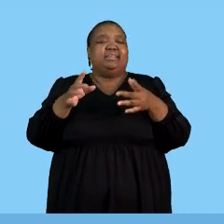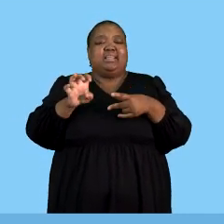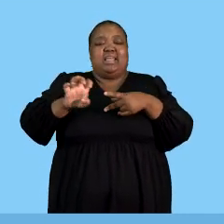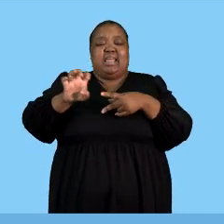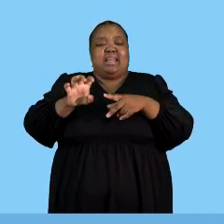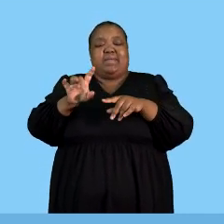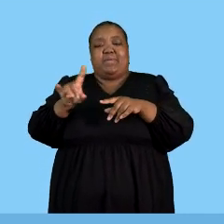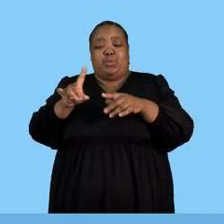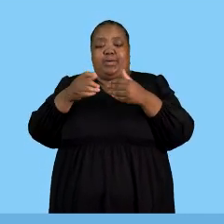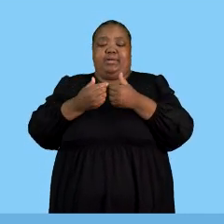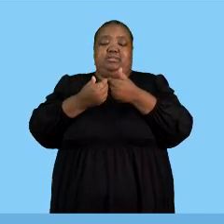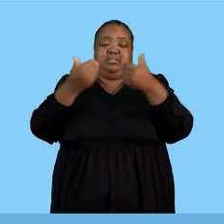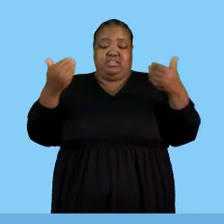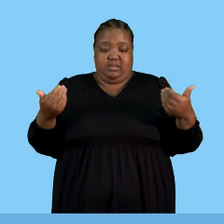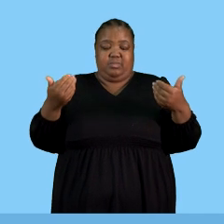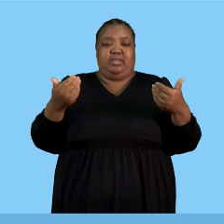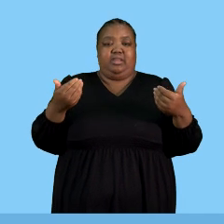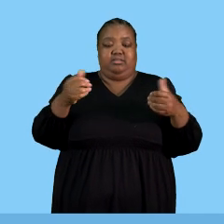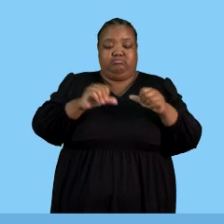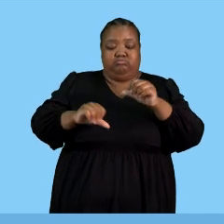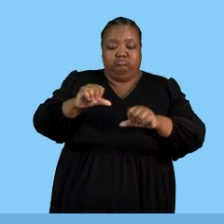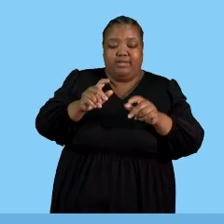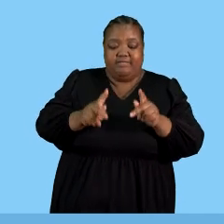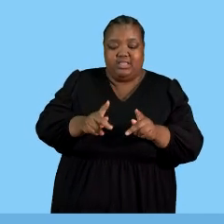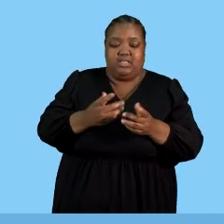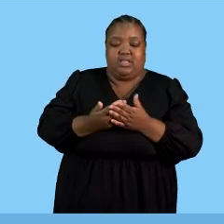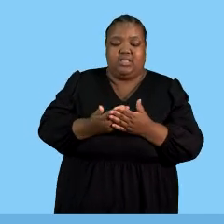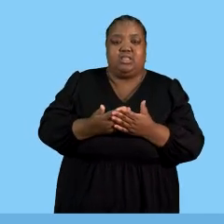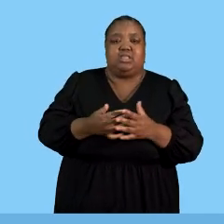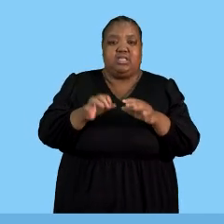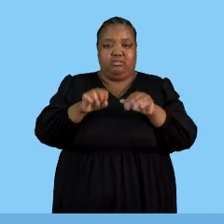depending on what these elements are, they can be separated by physical